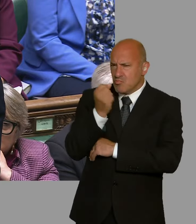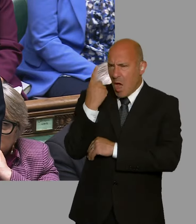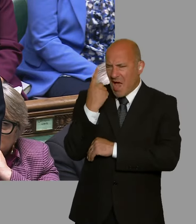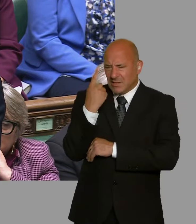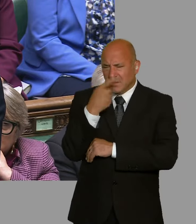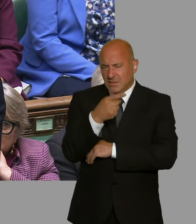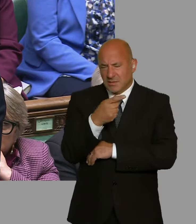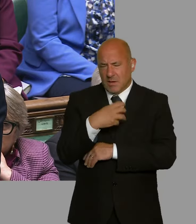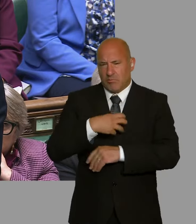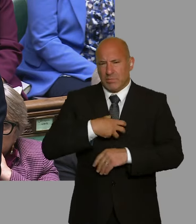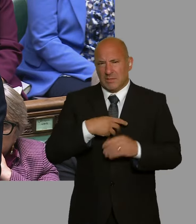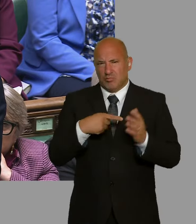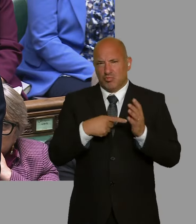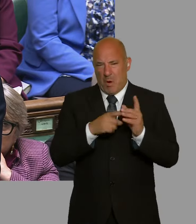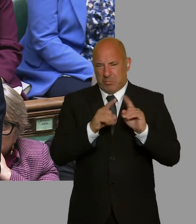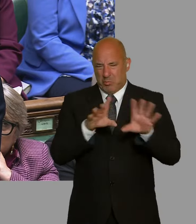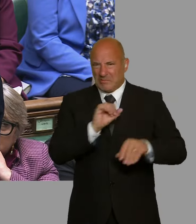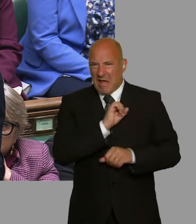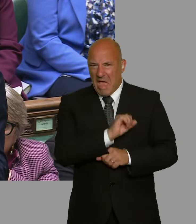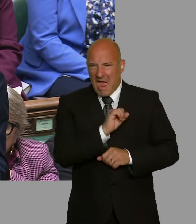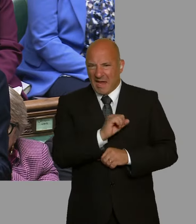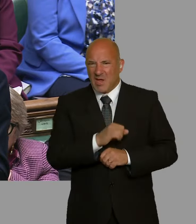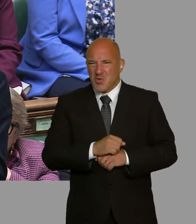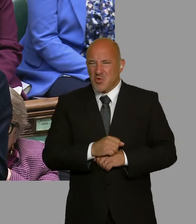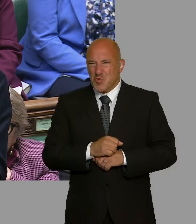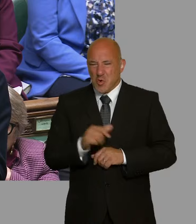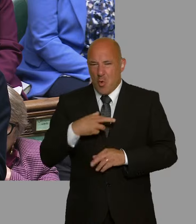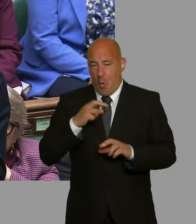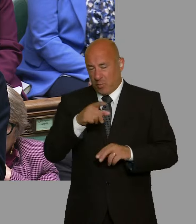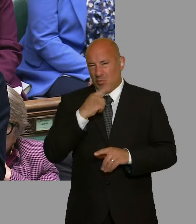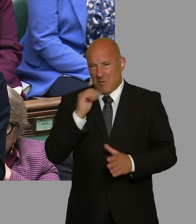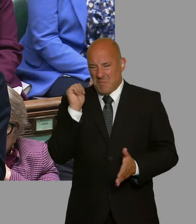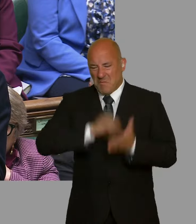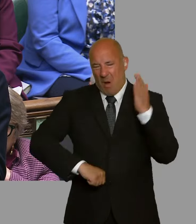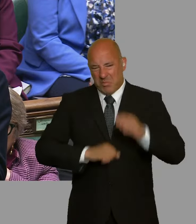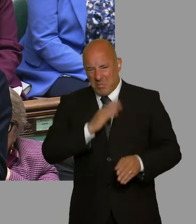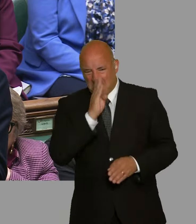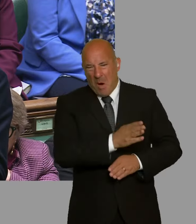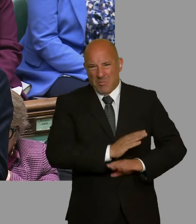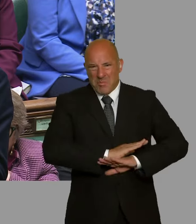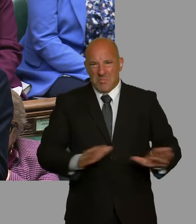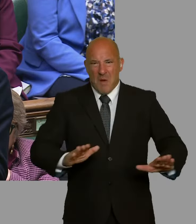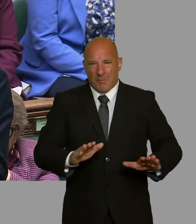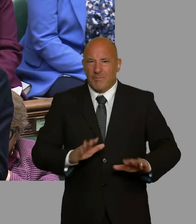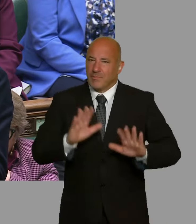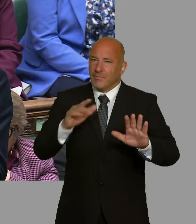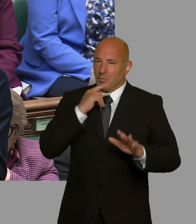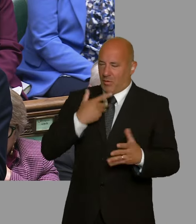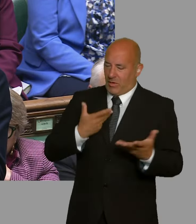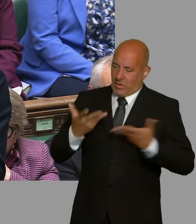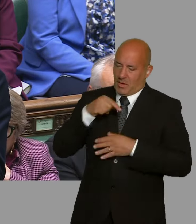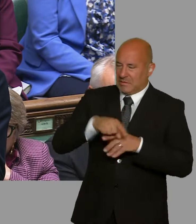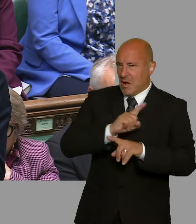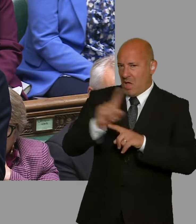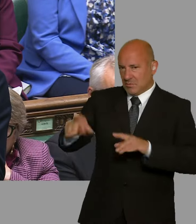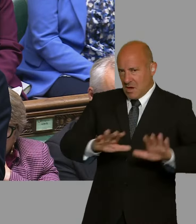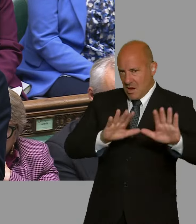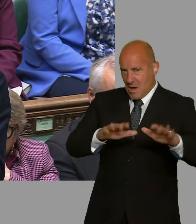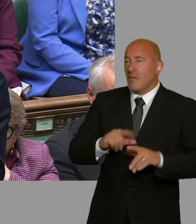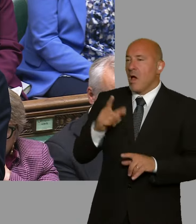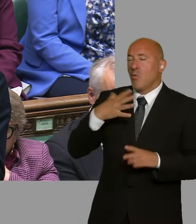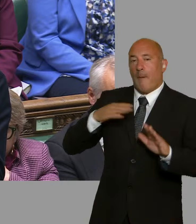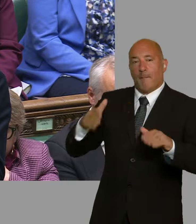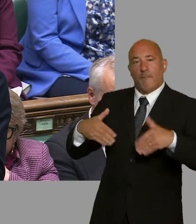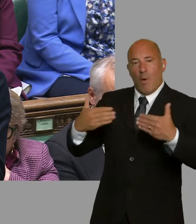the remarks of the Prime Minister on Gaza, because I'm sure all of us are appalled by the latest scenes, starving people desperate